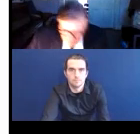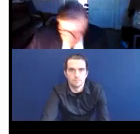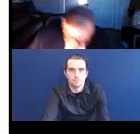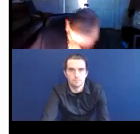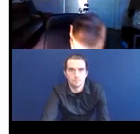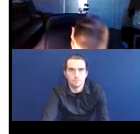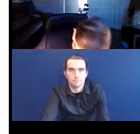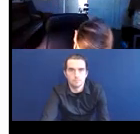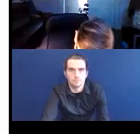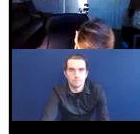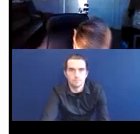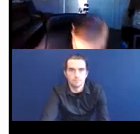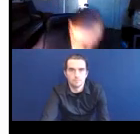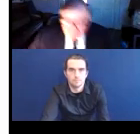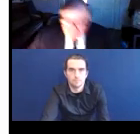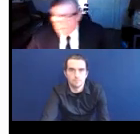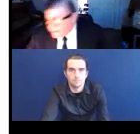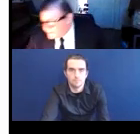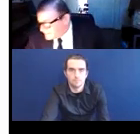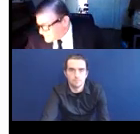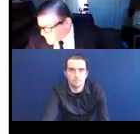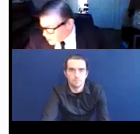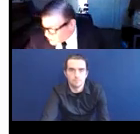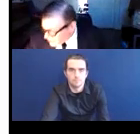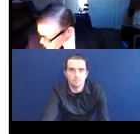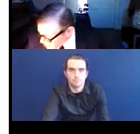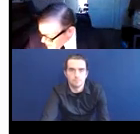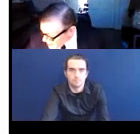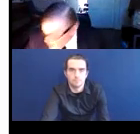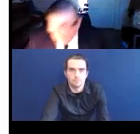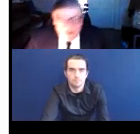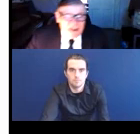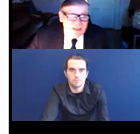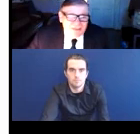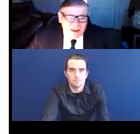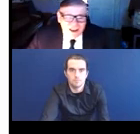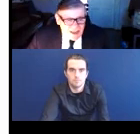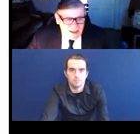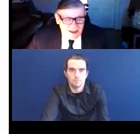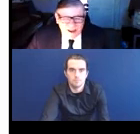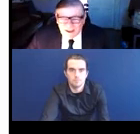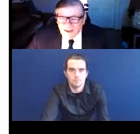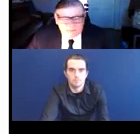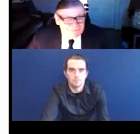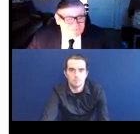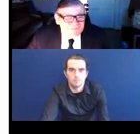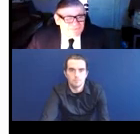some suggestions in the chat now, Gemma? As we've only got about 12 minutes left, I'd like to get started